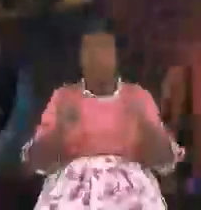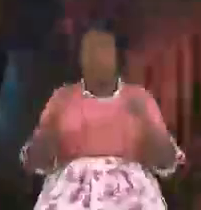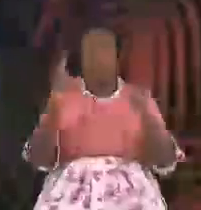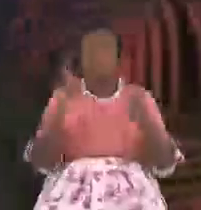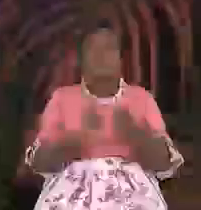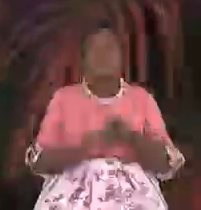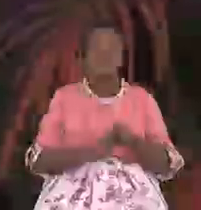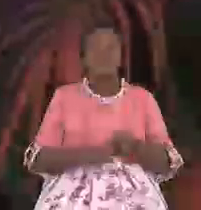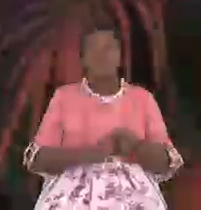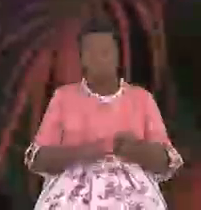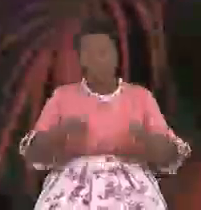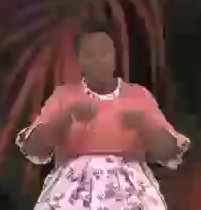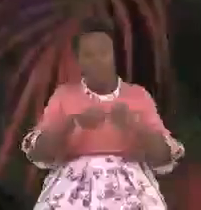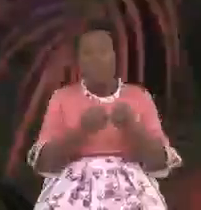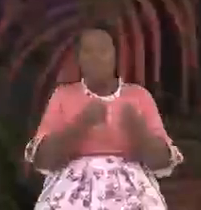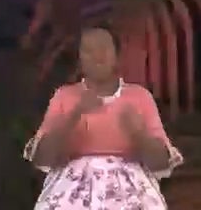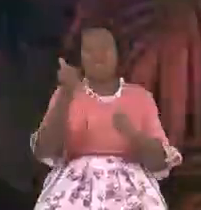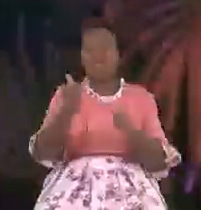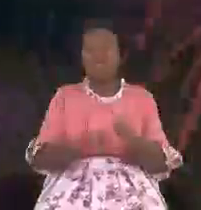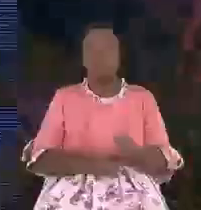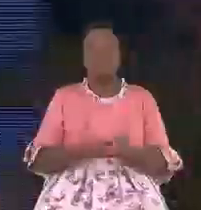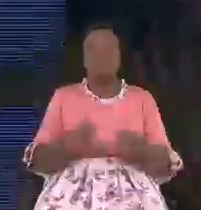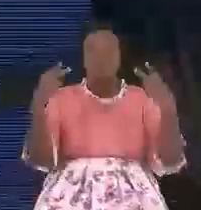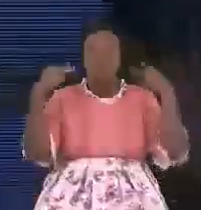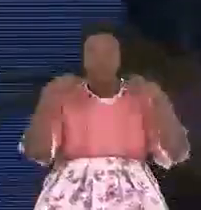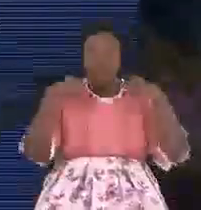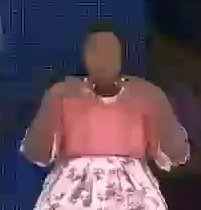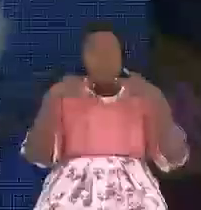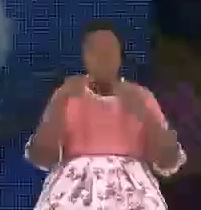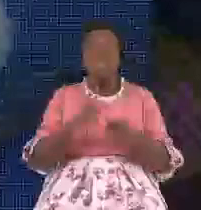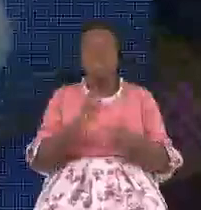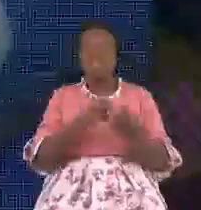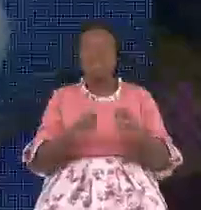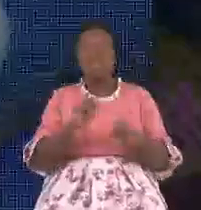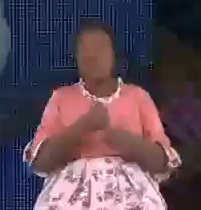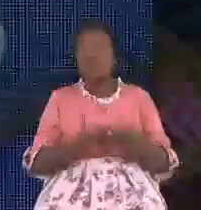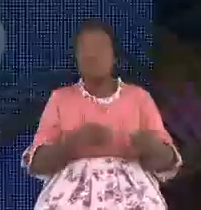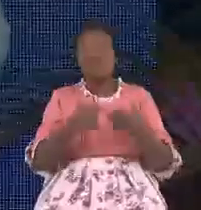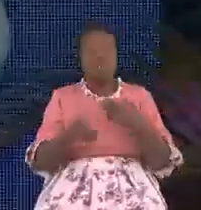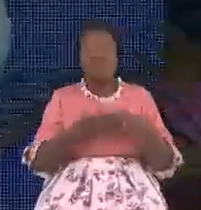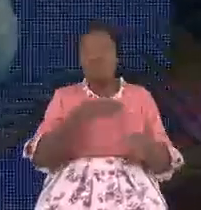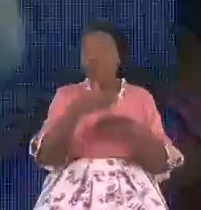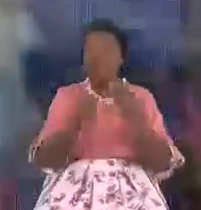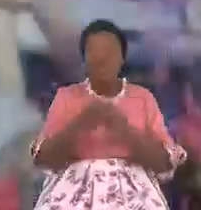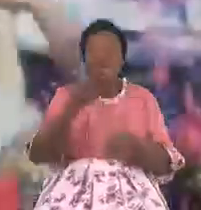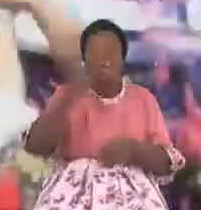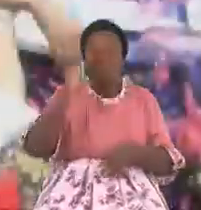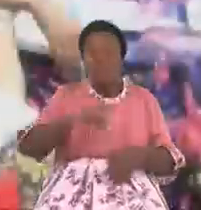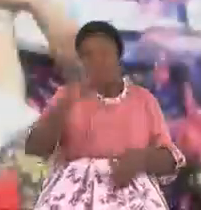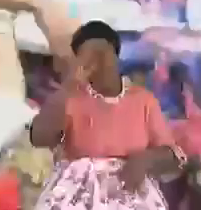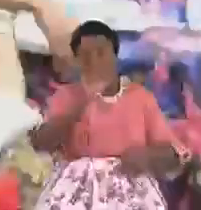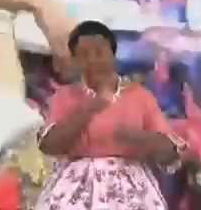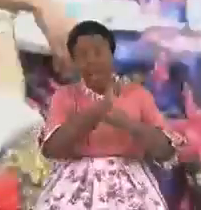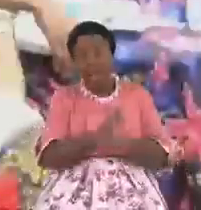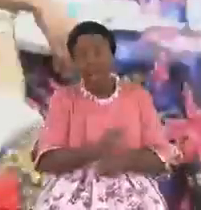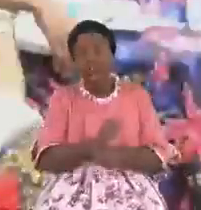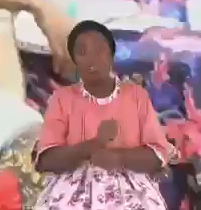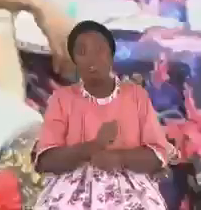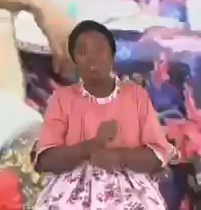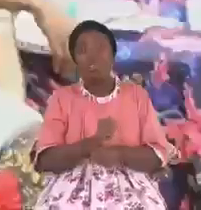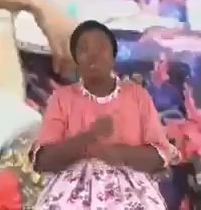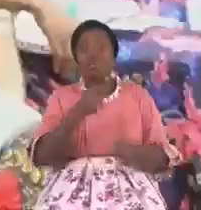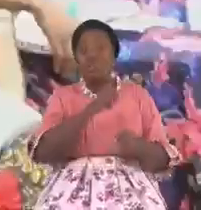it think about it now a yoke in your life wherever that yoke is coming from is coming from the pit of